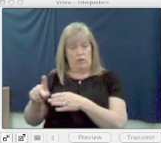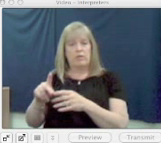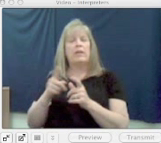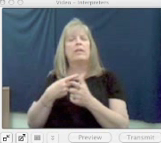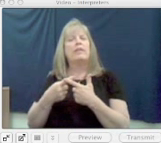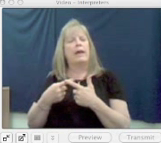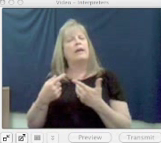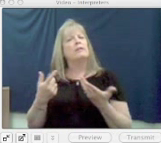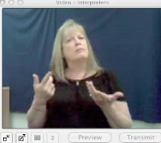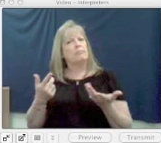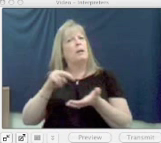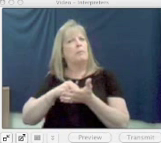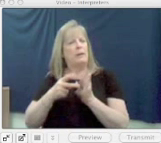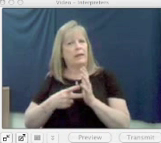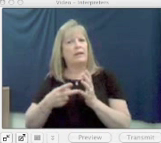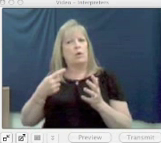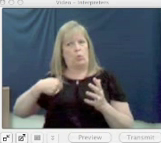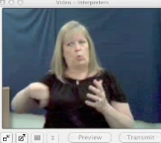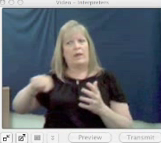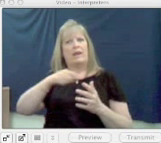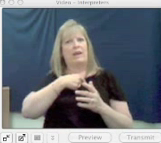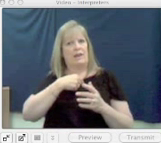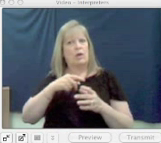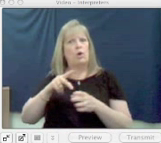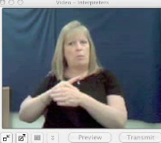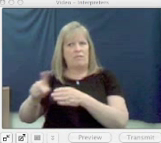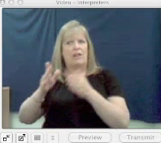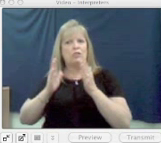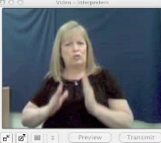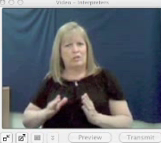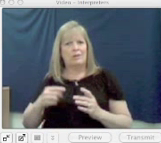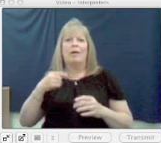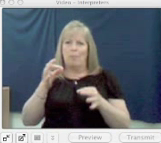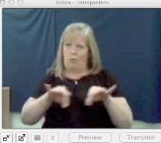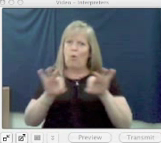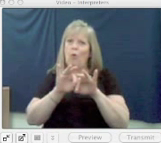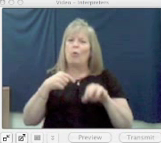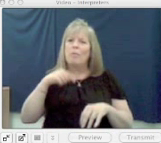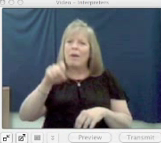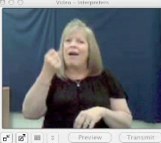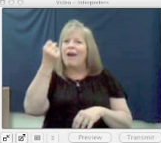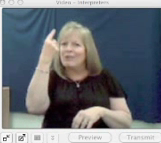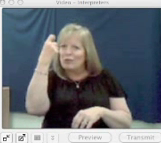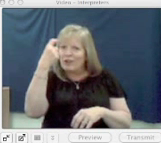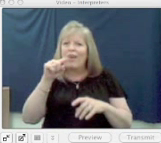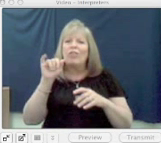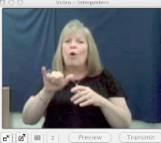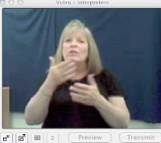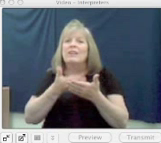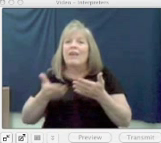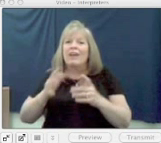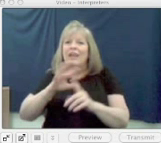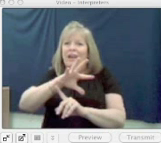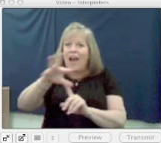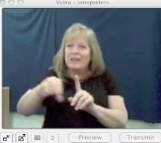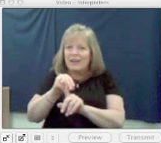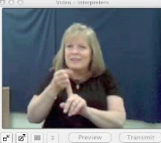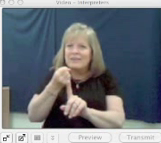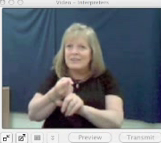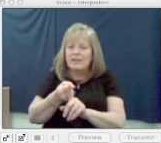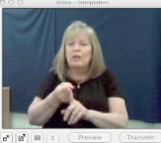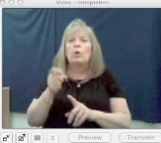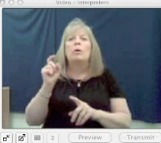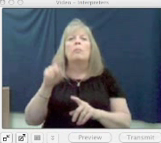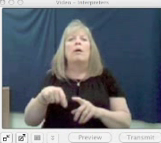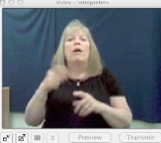that we too, as professionals, need to understand contextual factors need to appreciate the